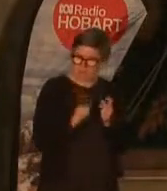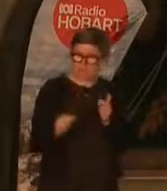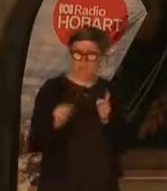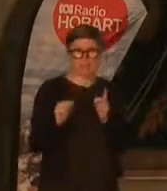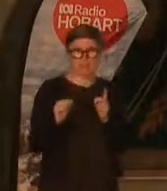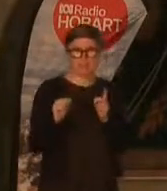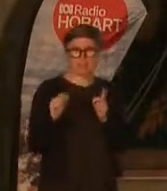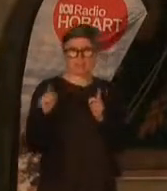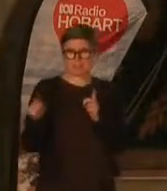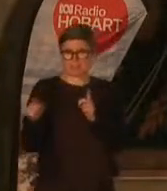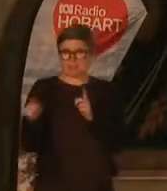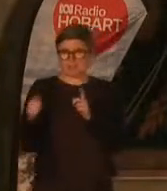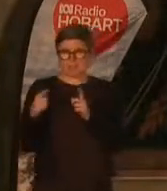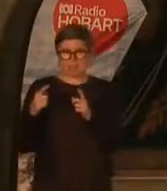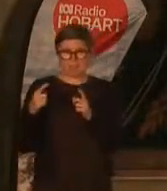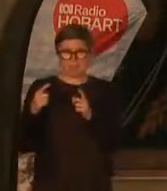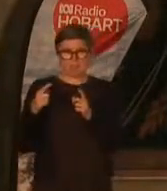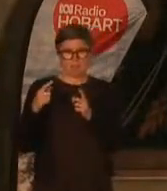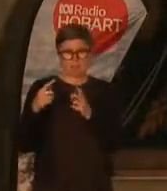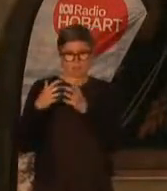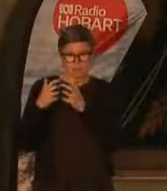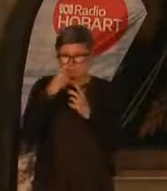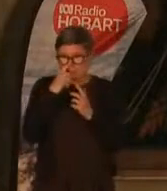yeah, we already knew that?